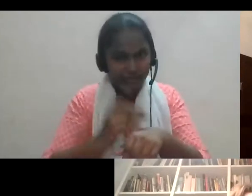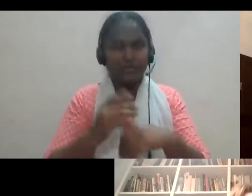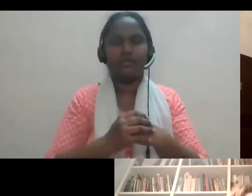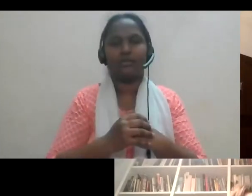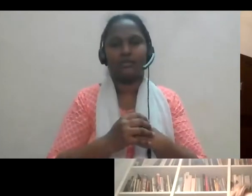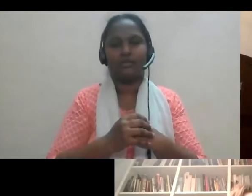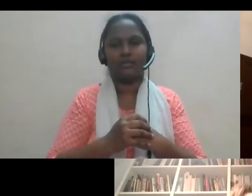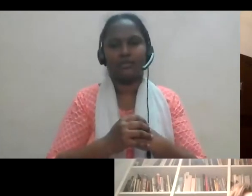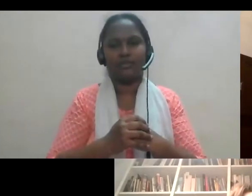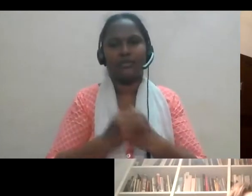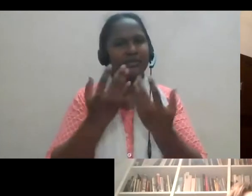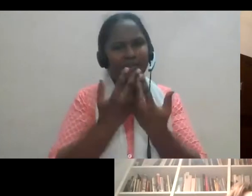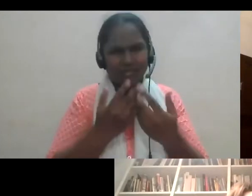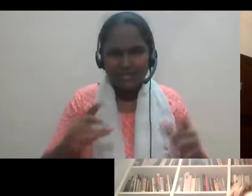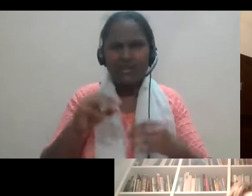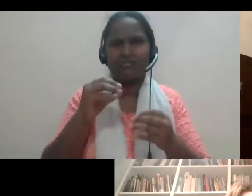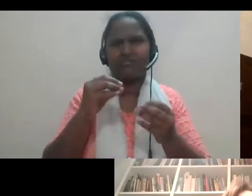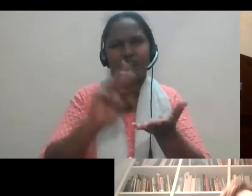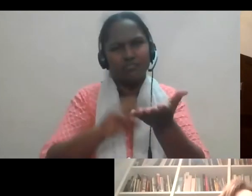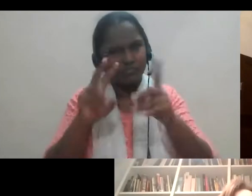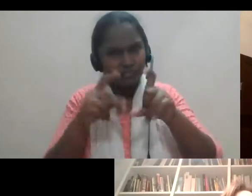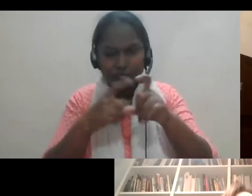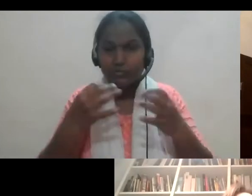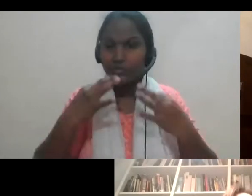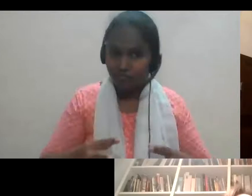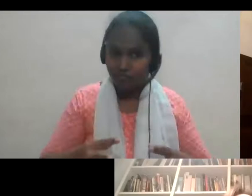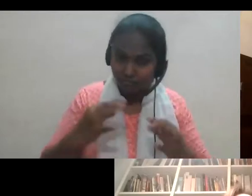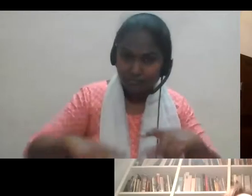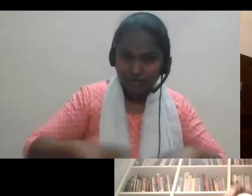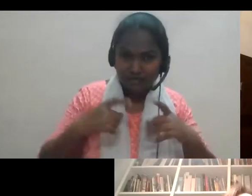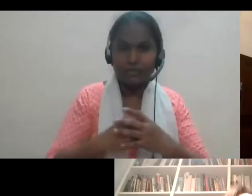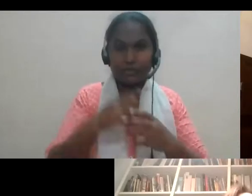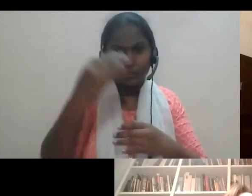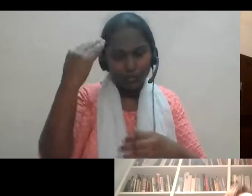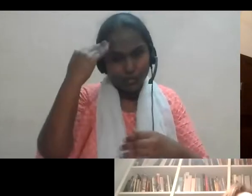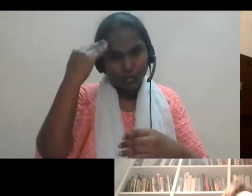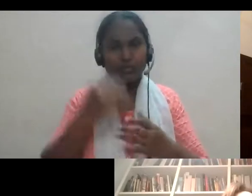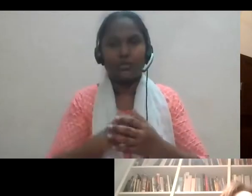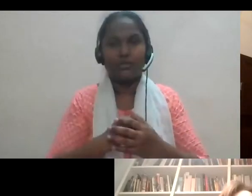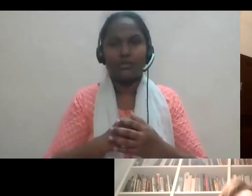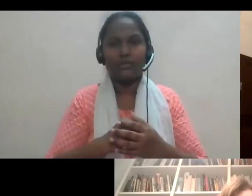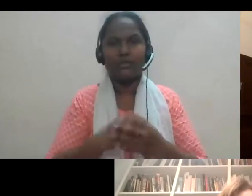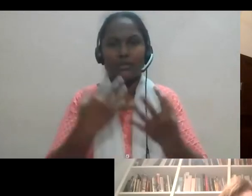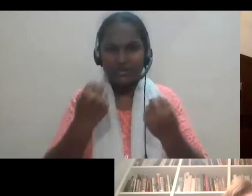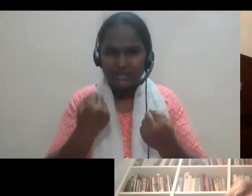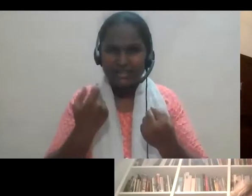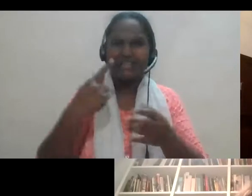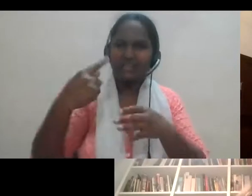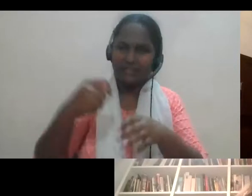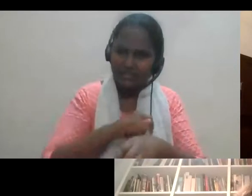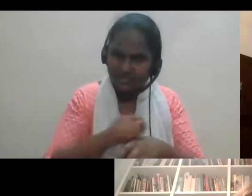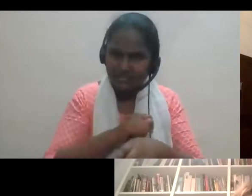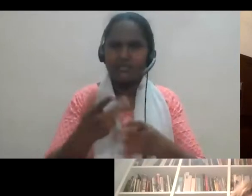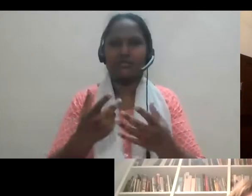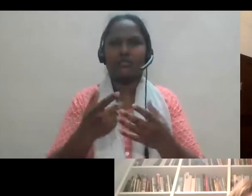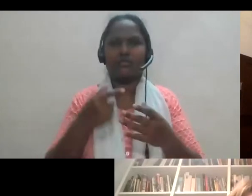Mm-hmm. And it was a moment of realization, you know, that I had been trained, let's say, in